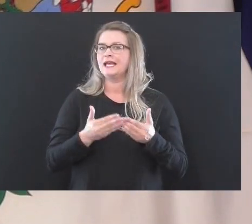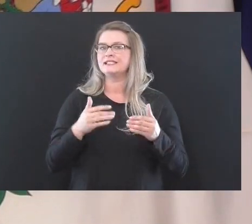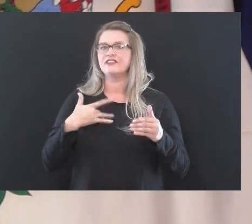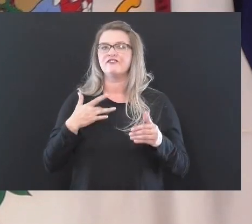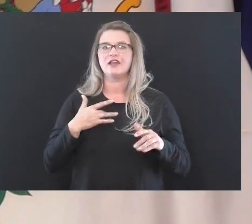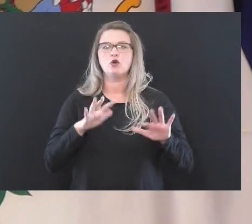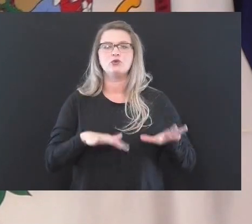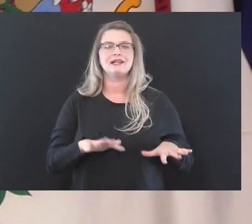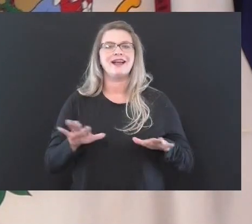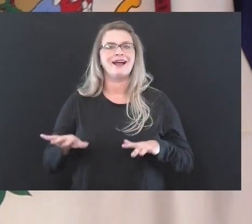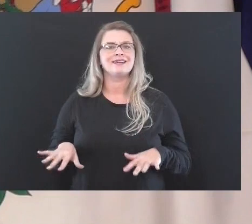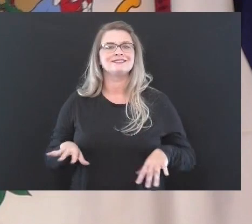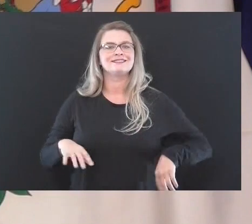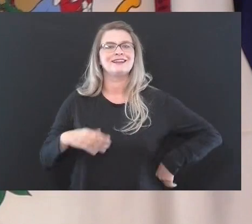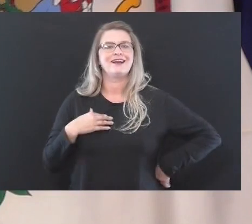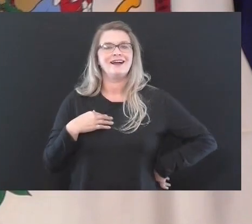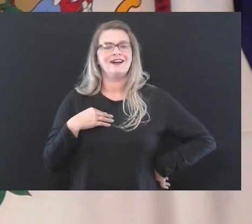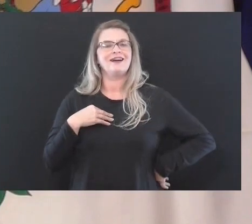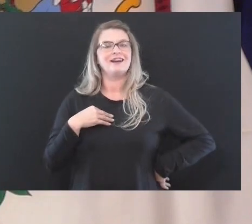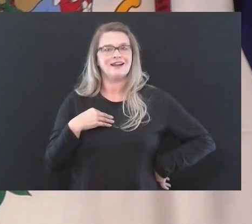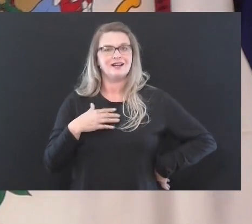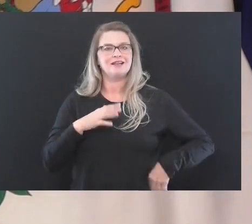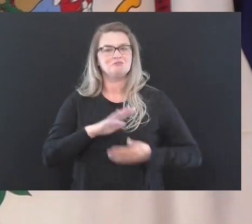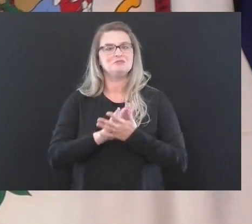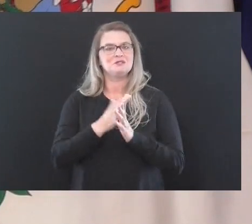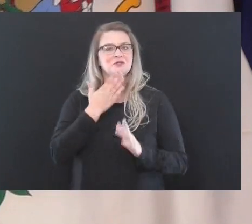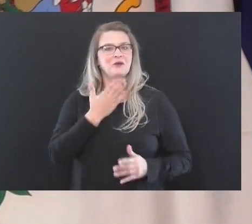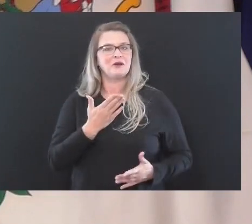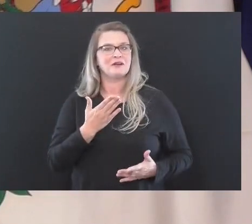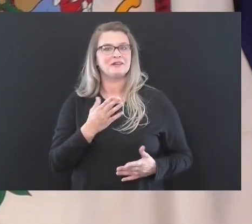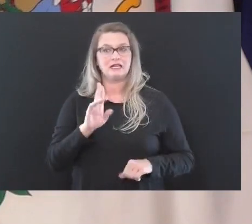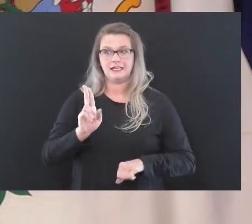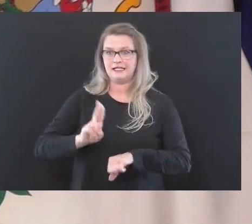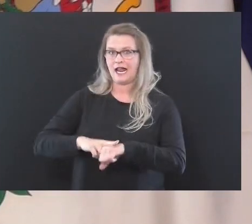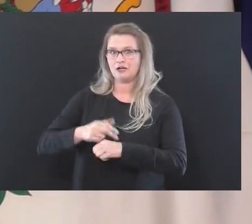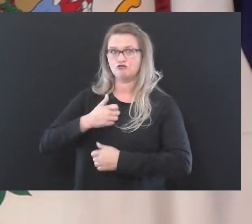relax just a little bit. Our National Guard with the